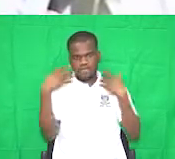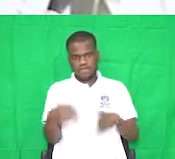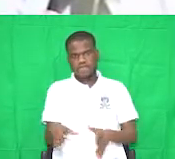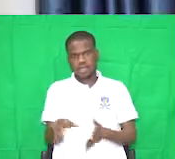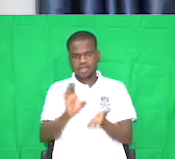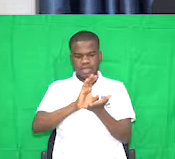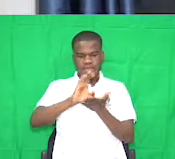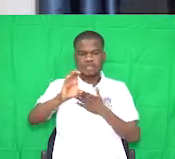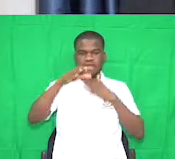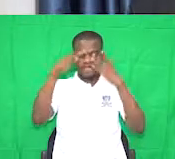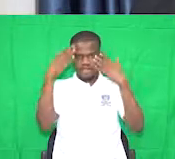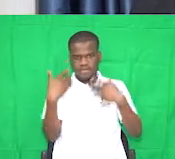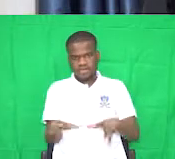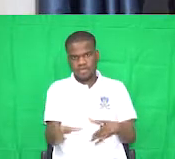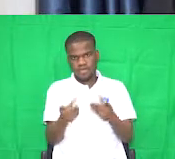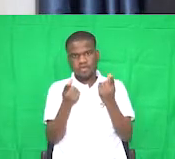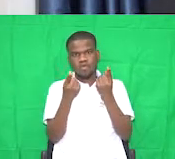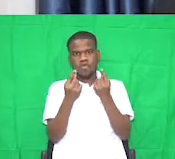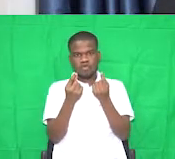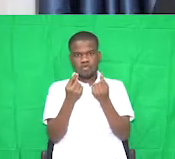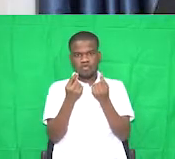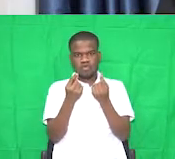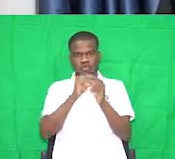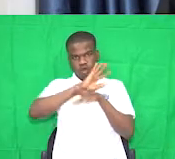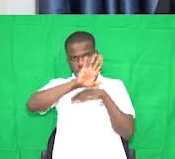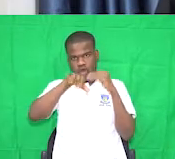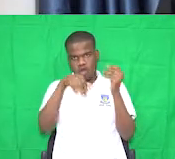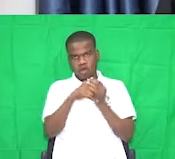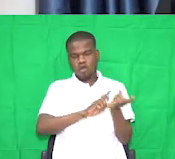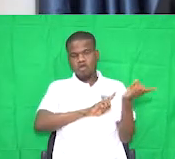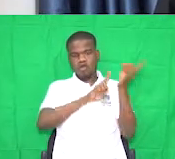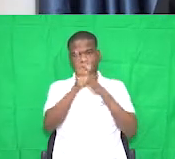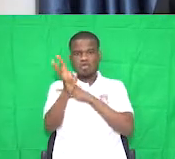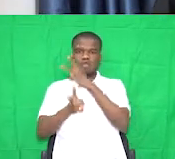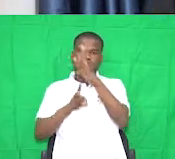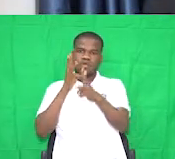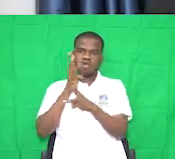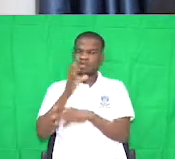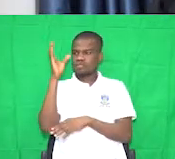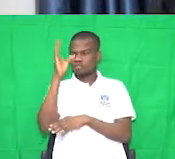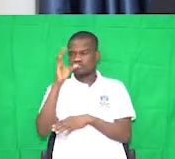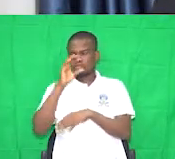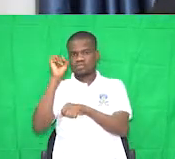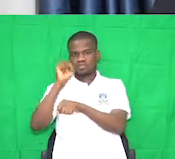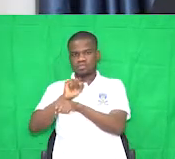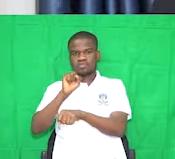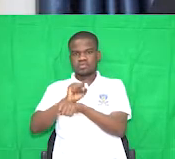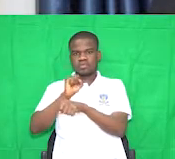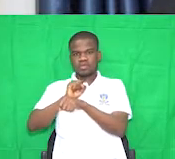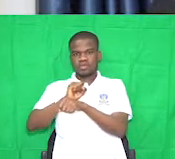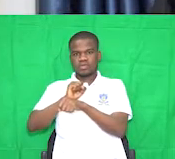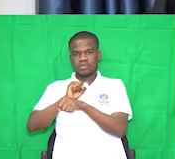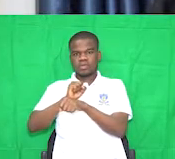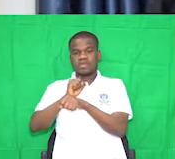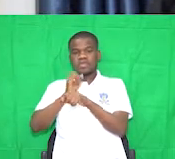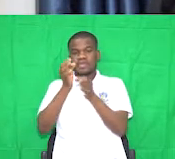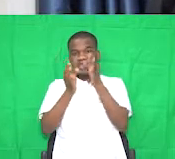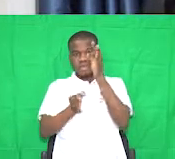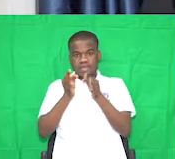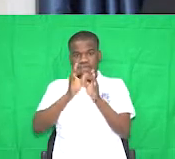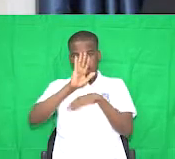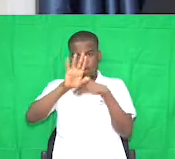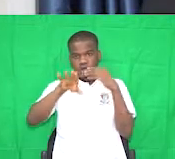Usually, the occasion of such magnitude, the grand finale, as they go